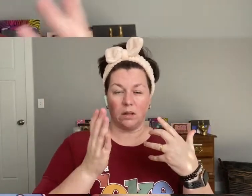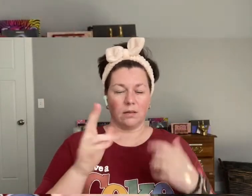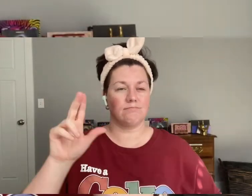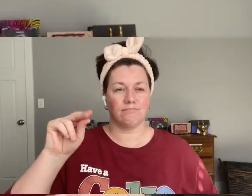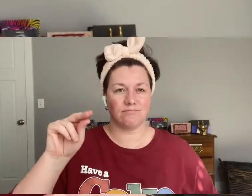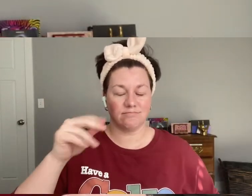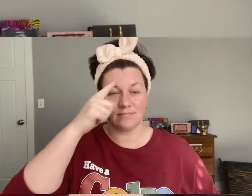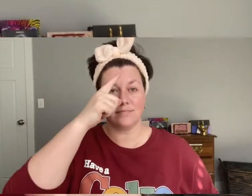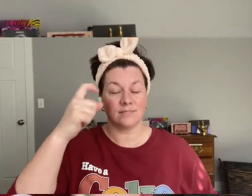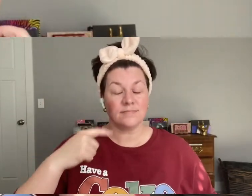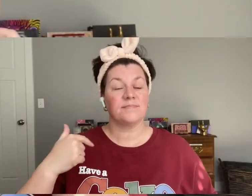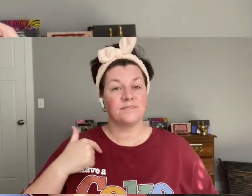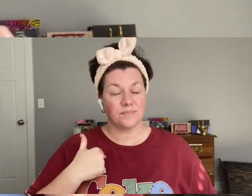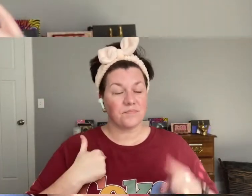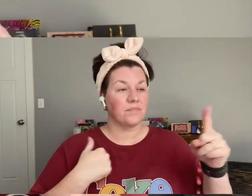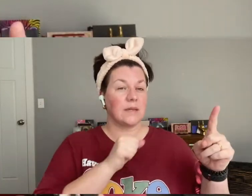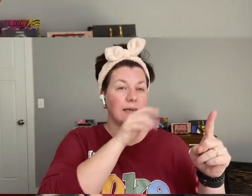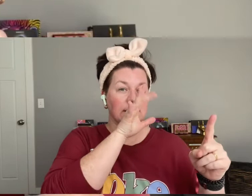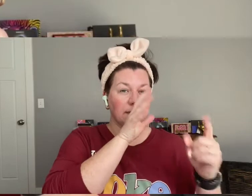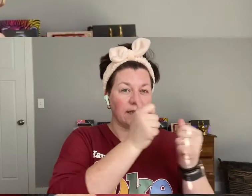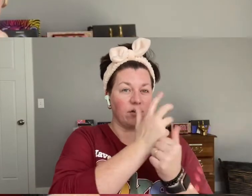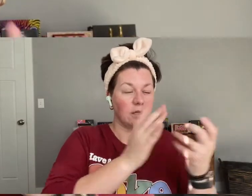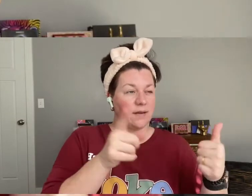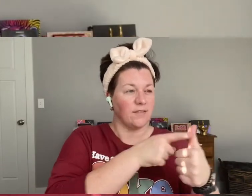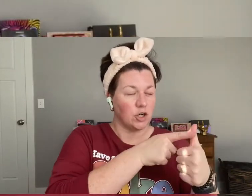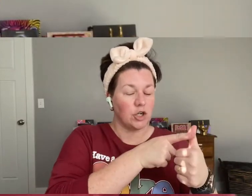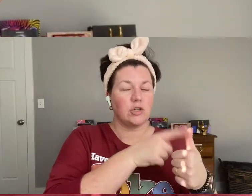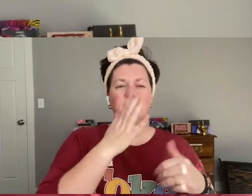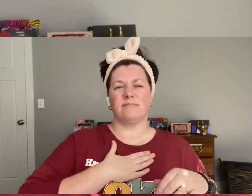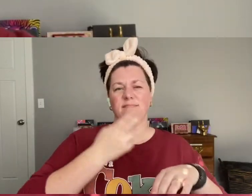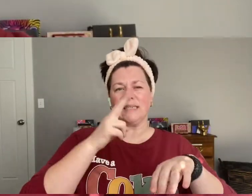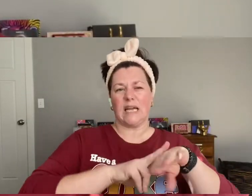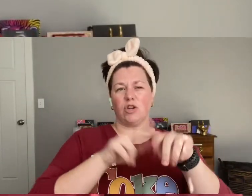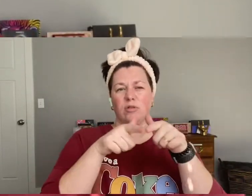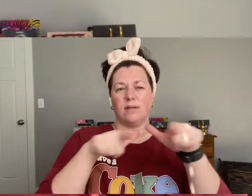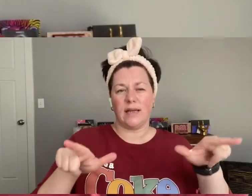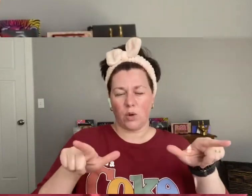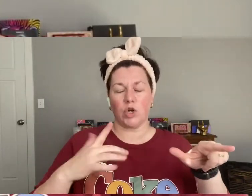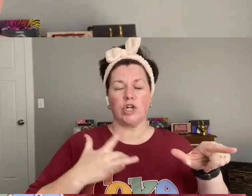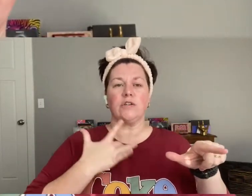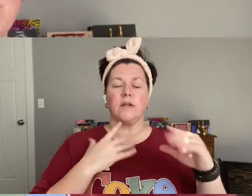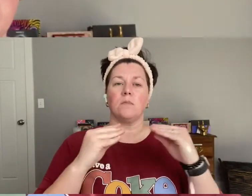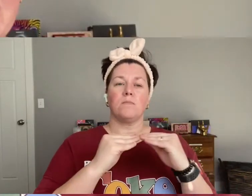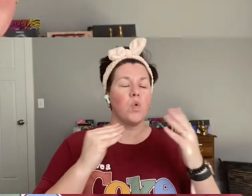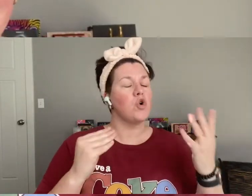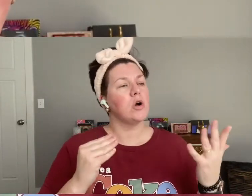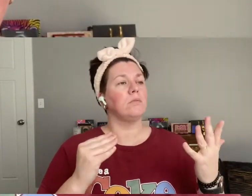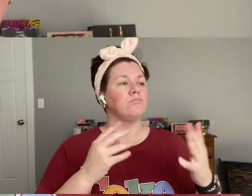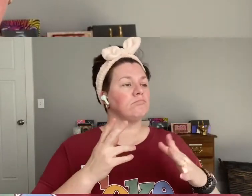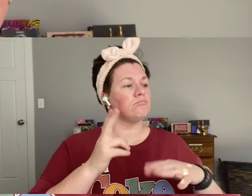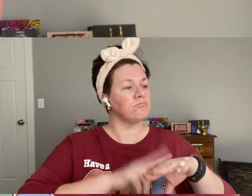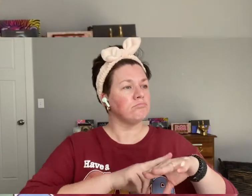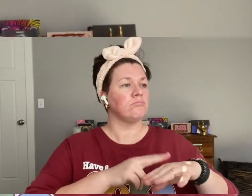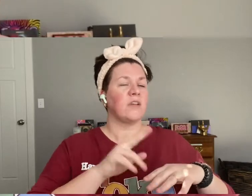was really important for me to communicate in my native language when I'm recording the video, and then have myself doing the sign language